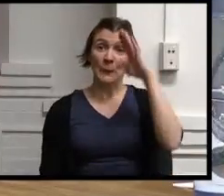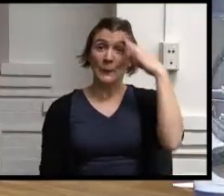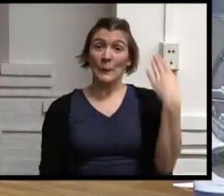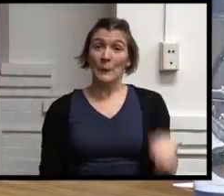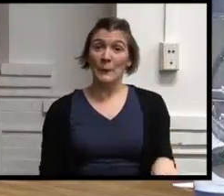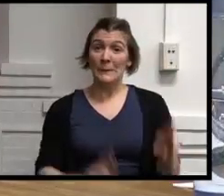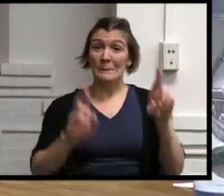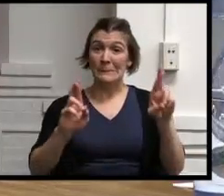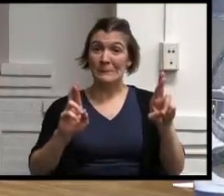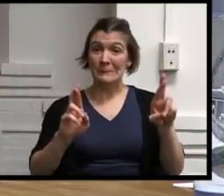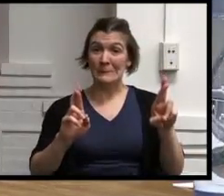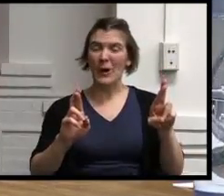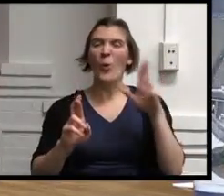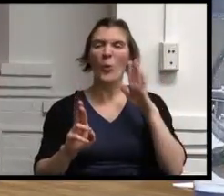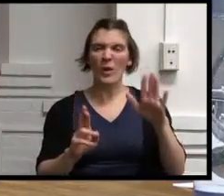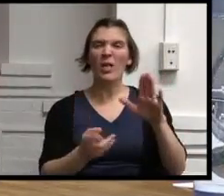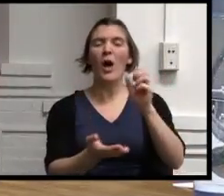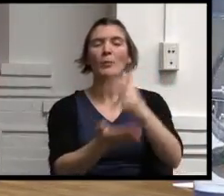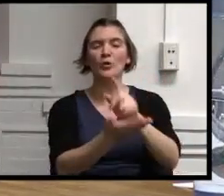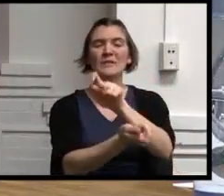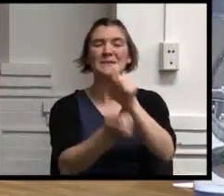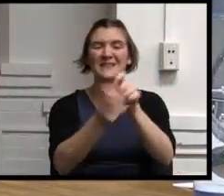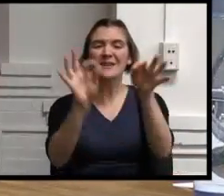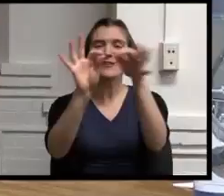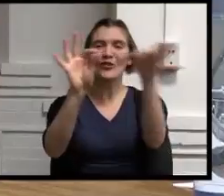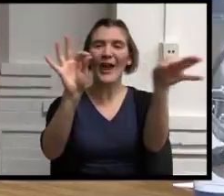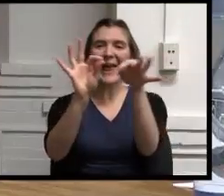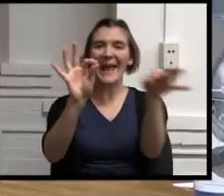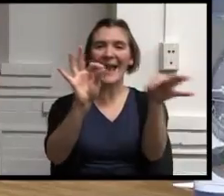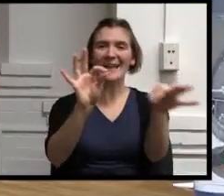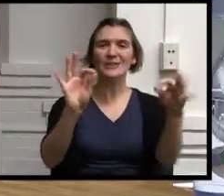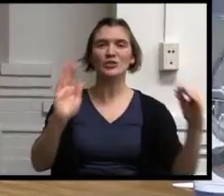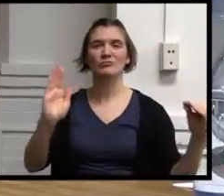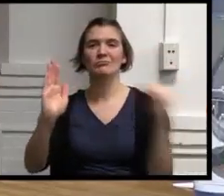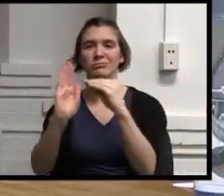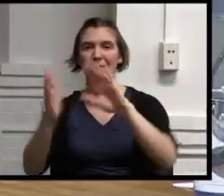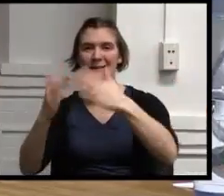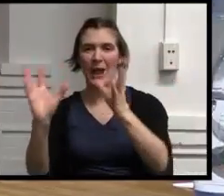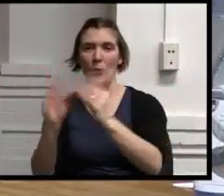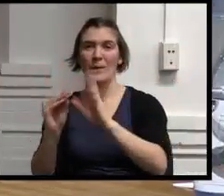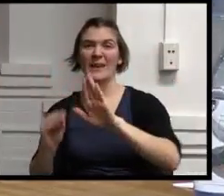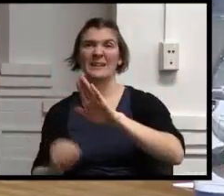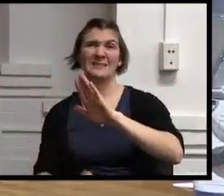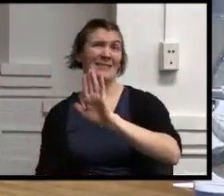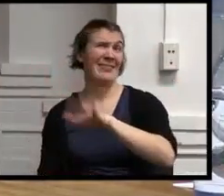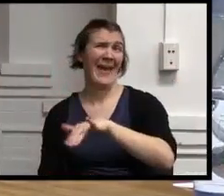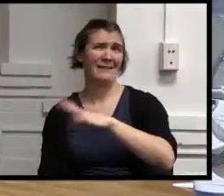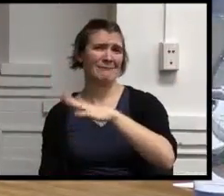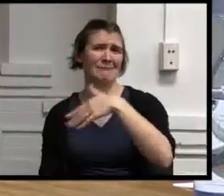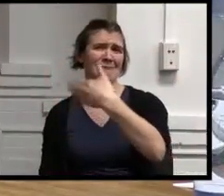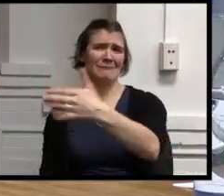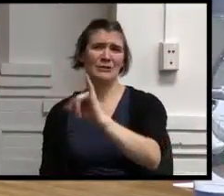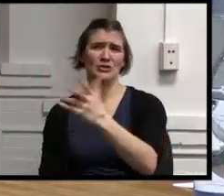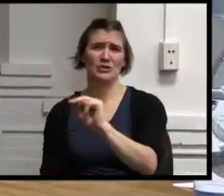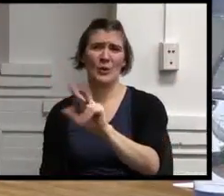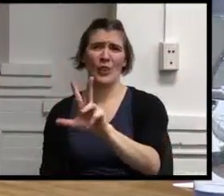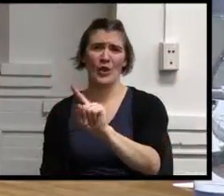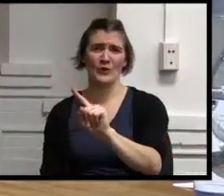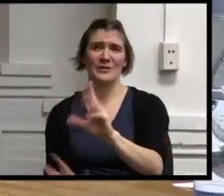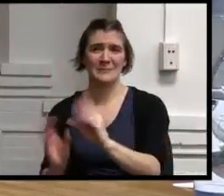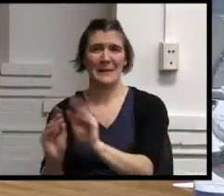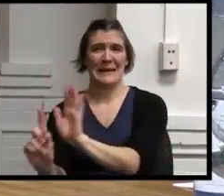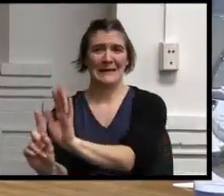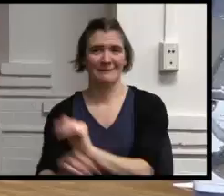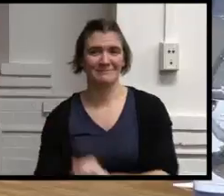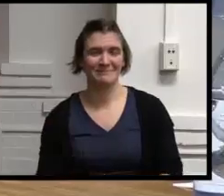And we'll approve the specific wording of the article at the January 31st. January 31st